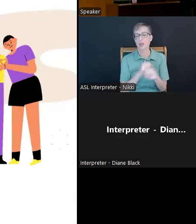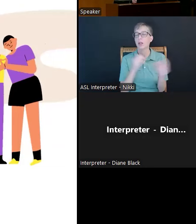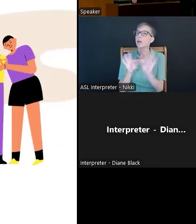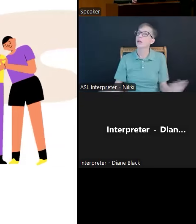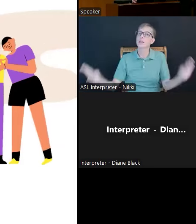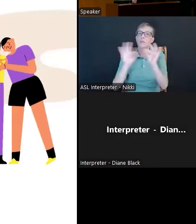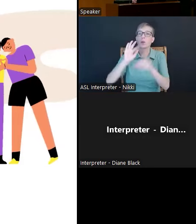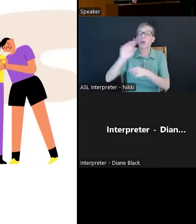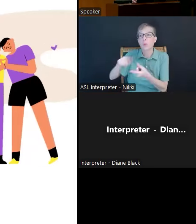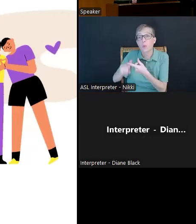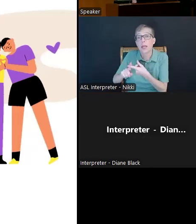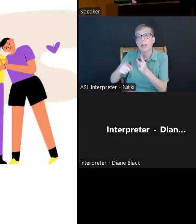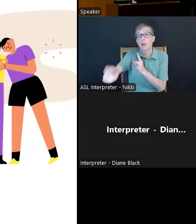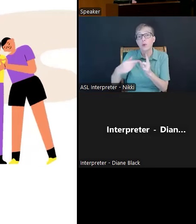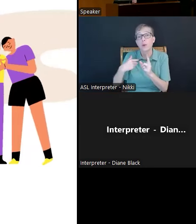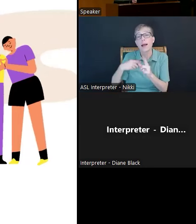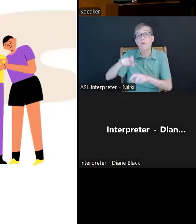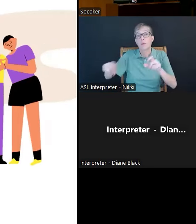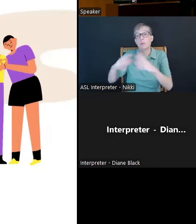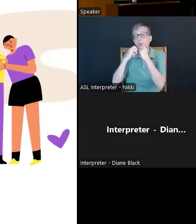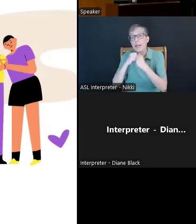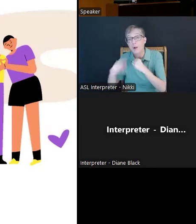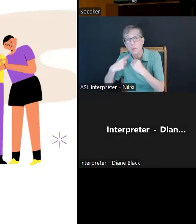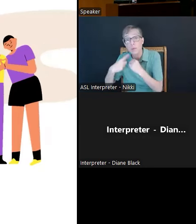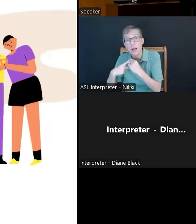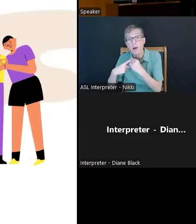about, because you're more likely to stand up and be an ally.